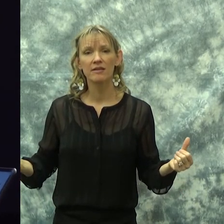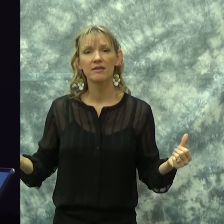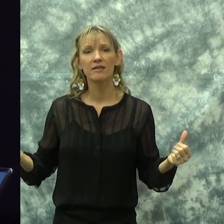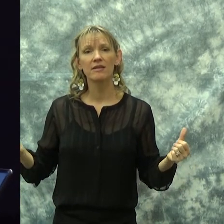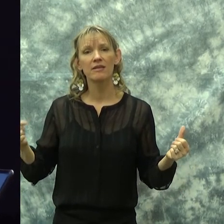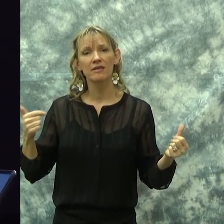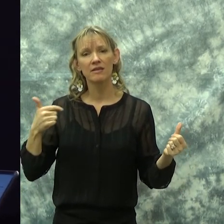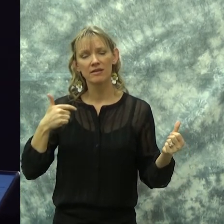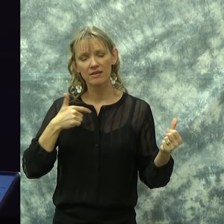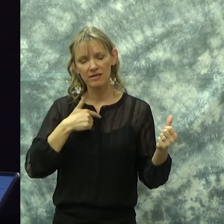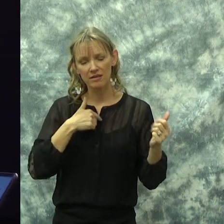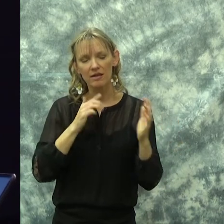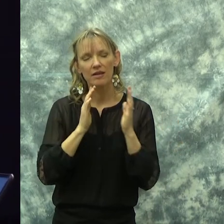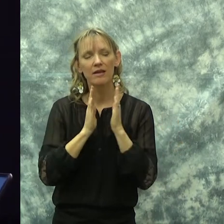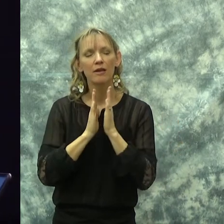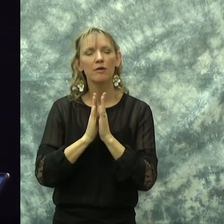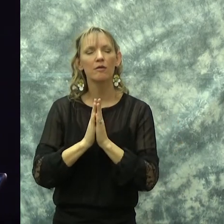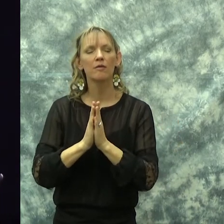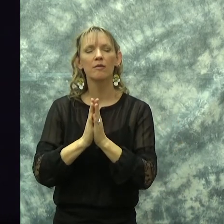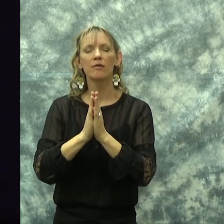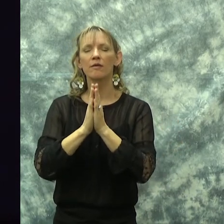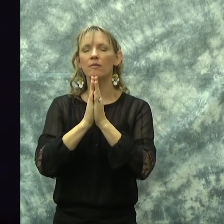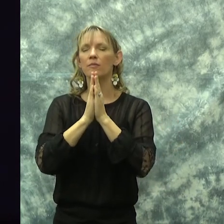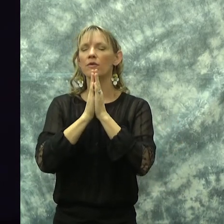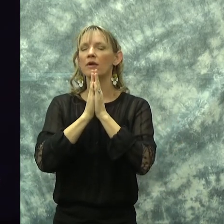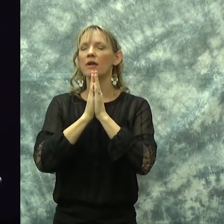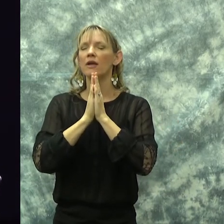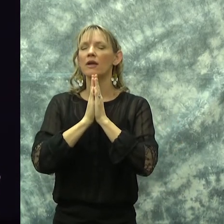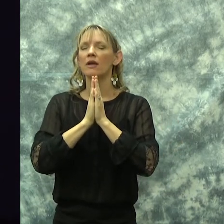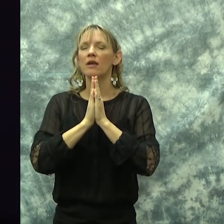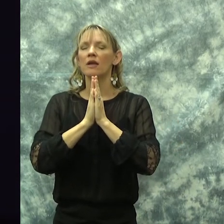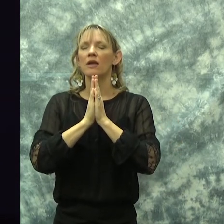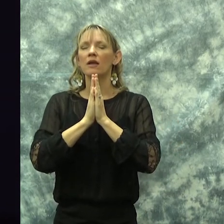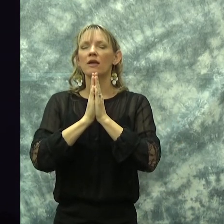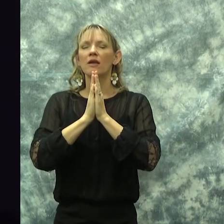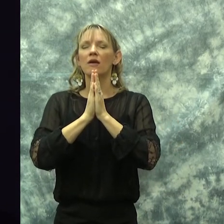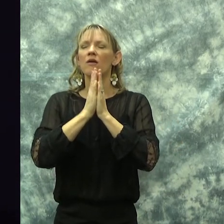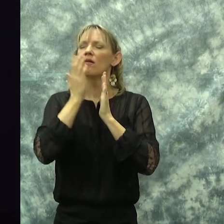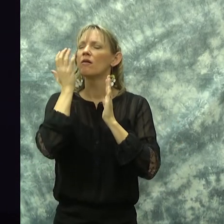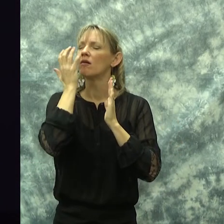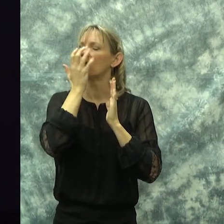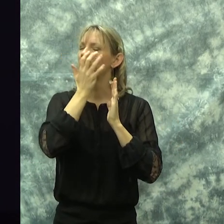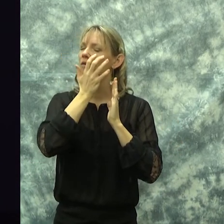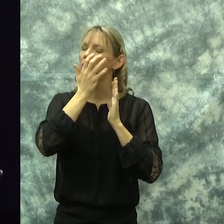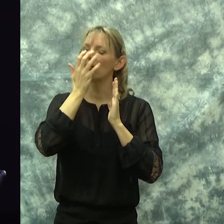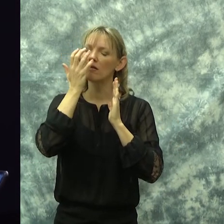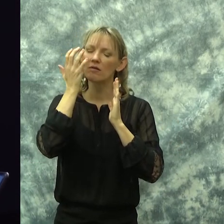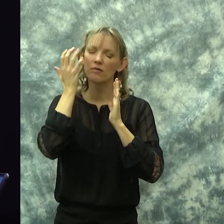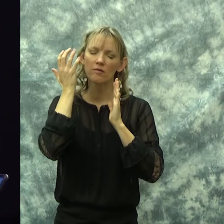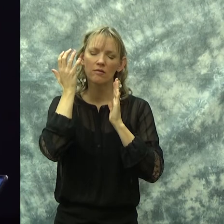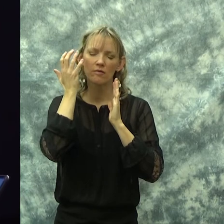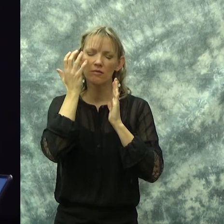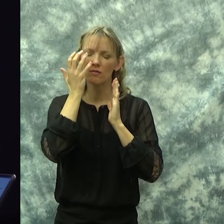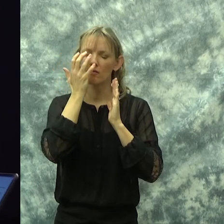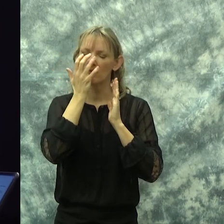oh, it's these words I pray.